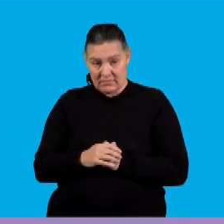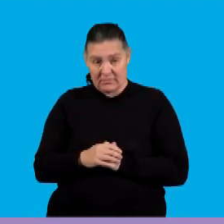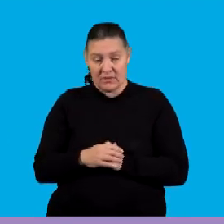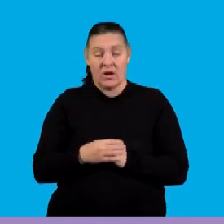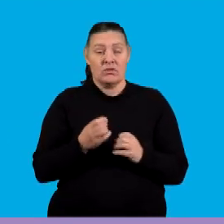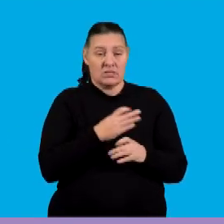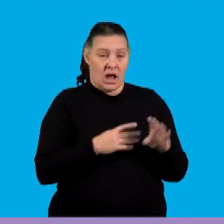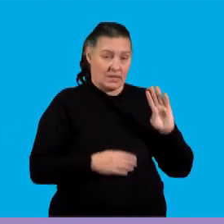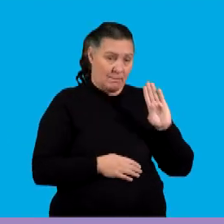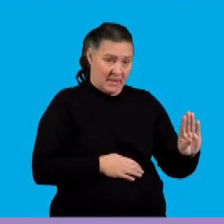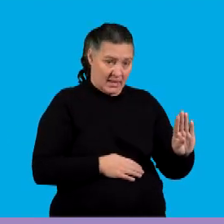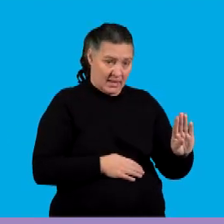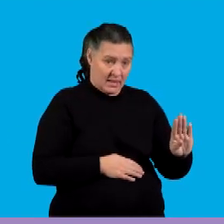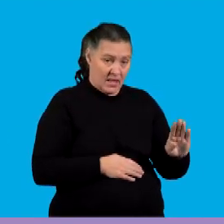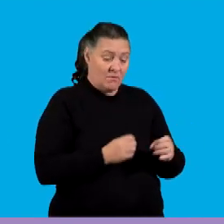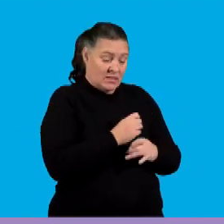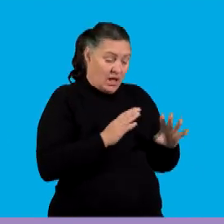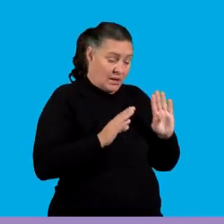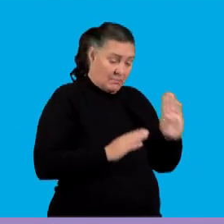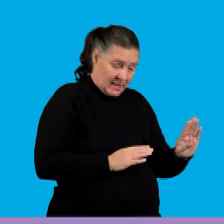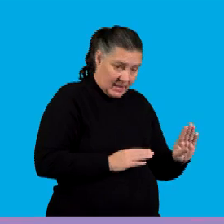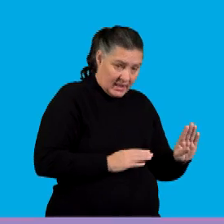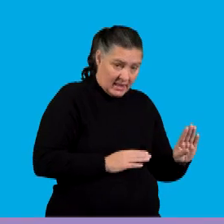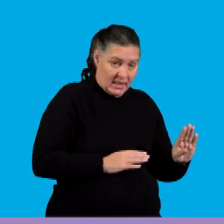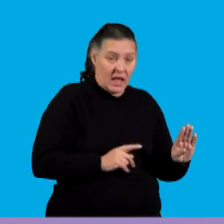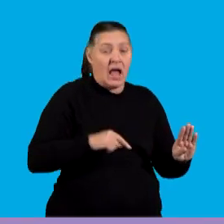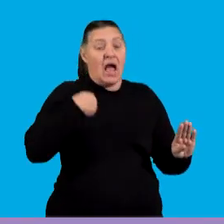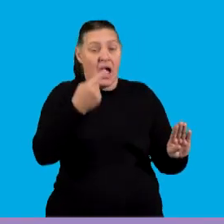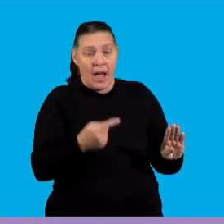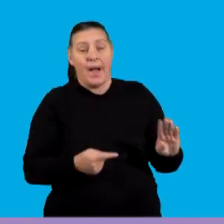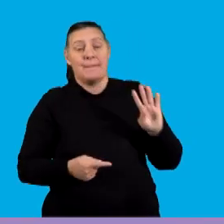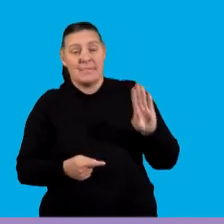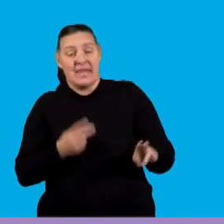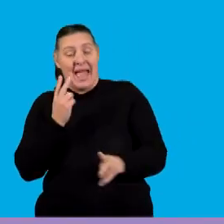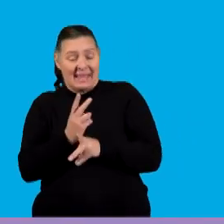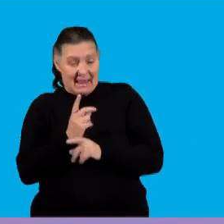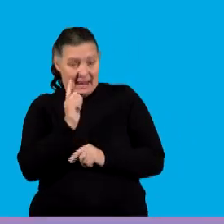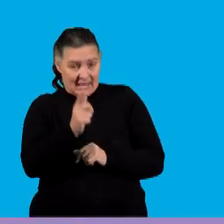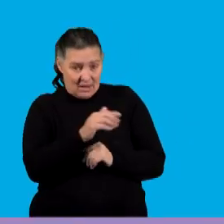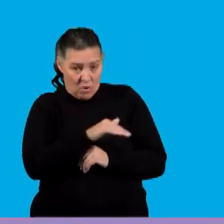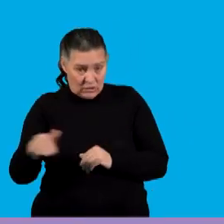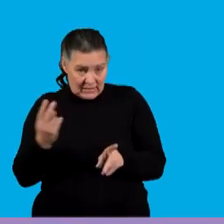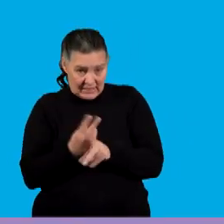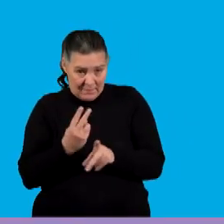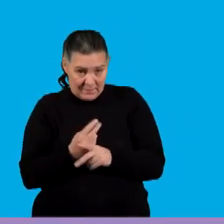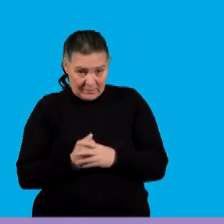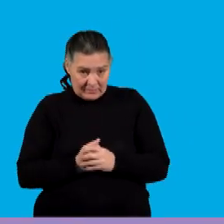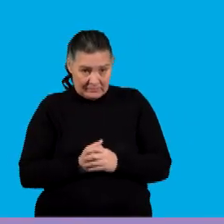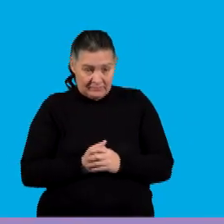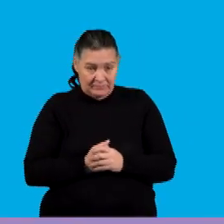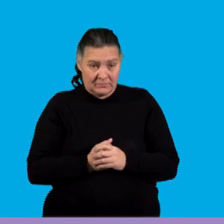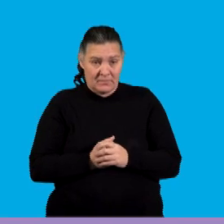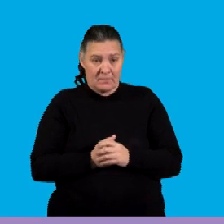with point B this time. But if I start with point B with the vertical change, I need to start with point B with the horizontal change as